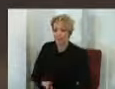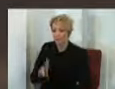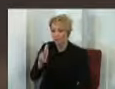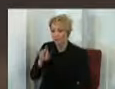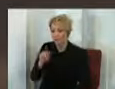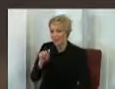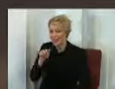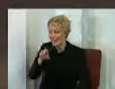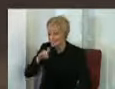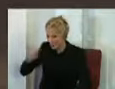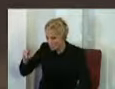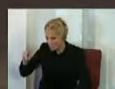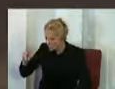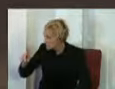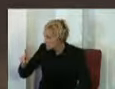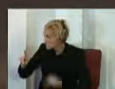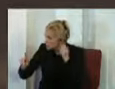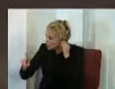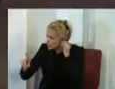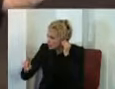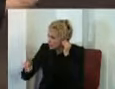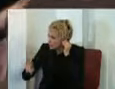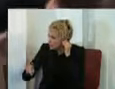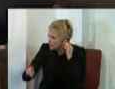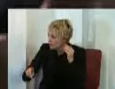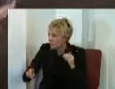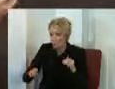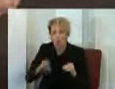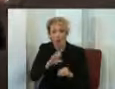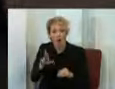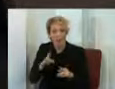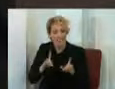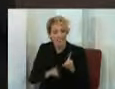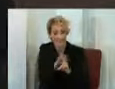of Christ. Or the Disciples of Christ.